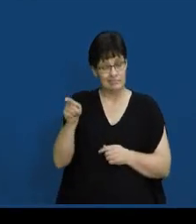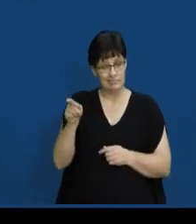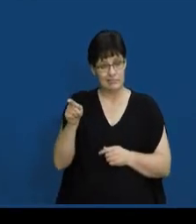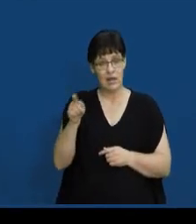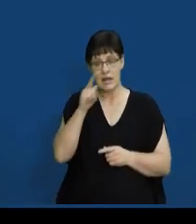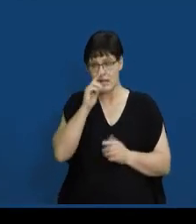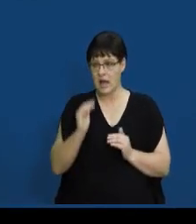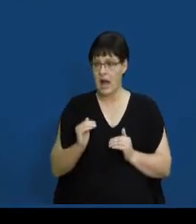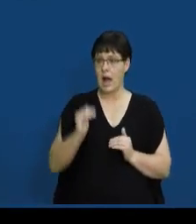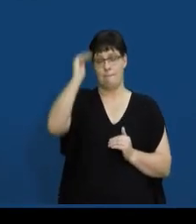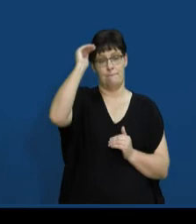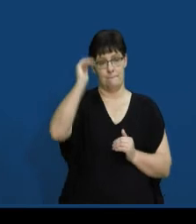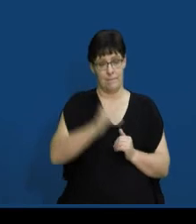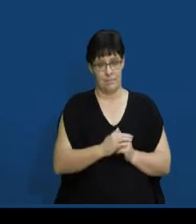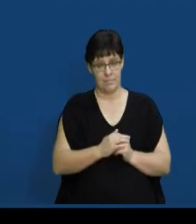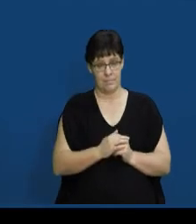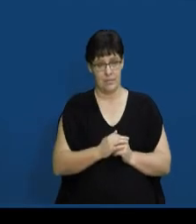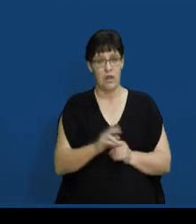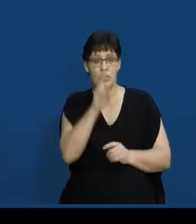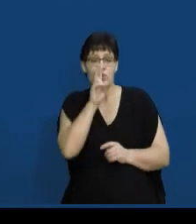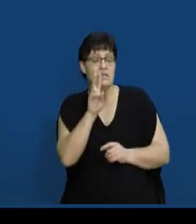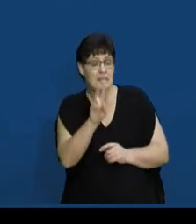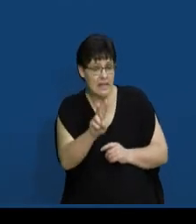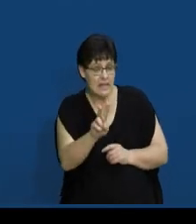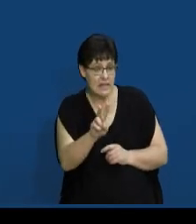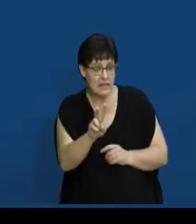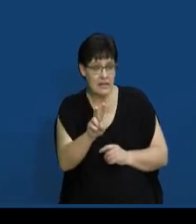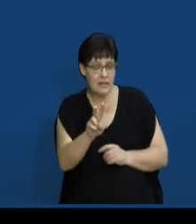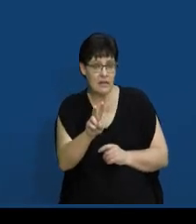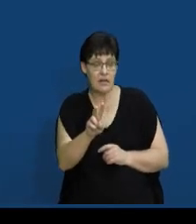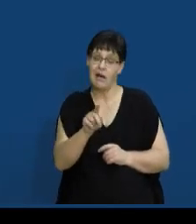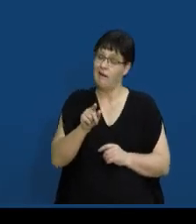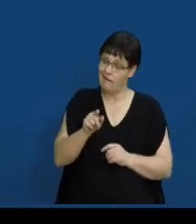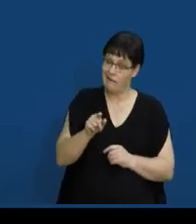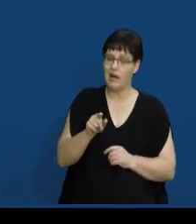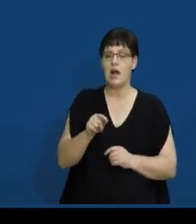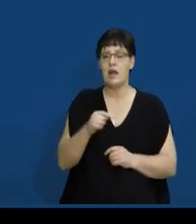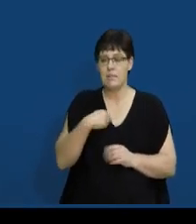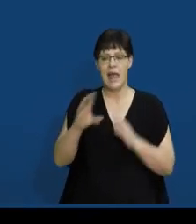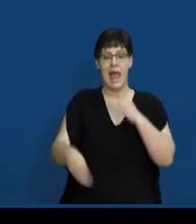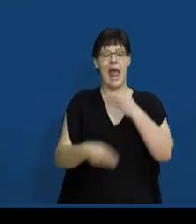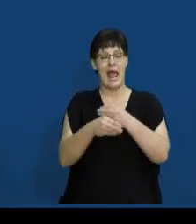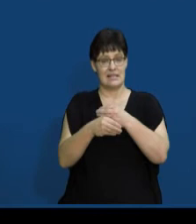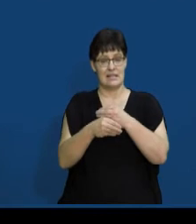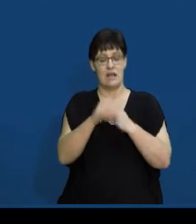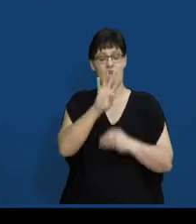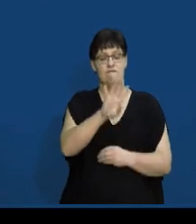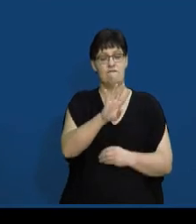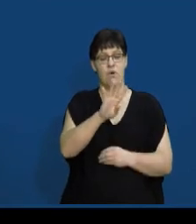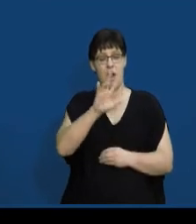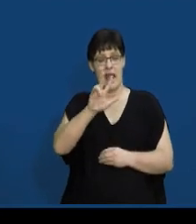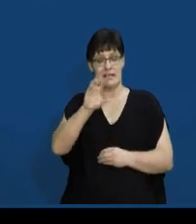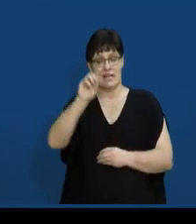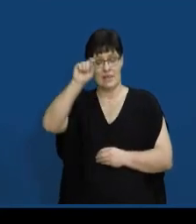go up. And you can see that in this case here, if I add the 480,000,